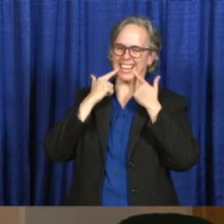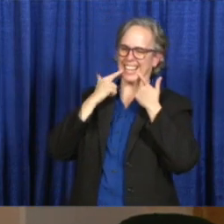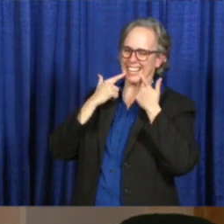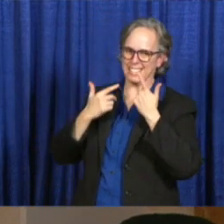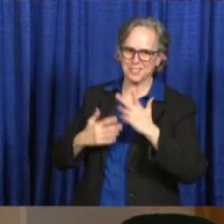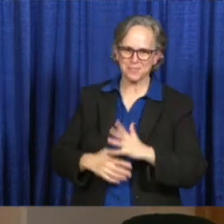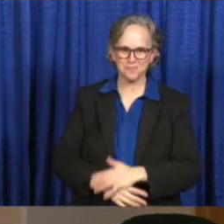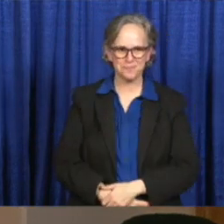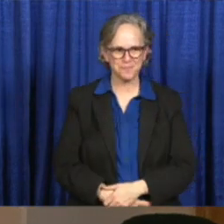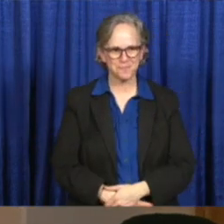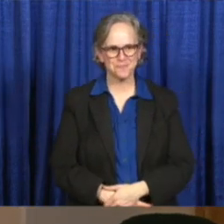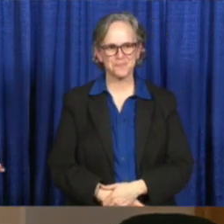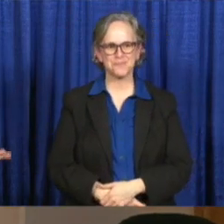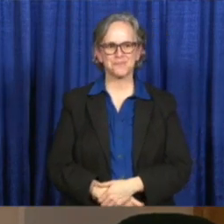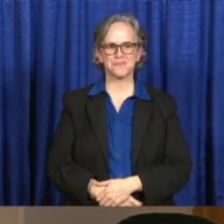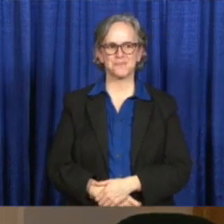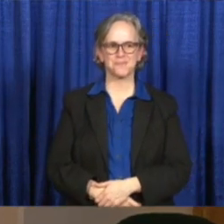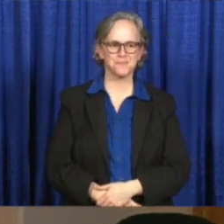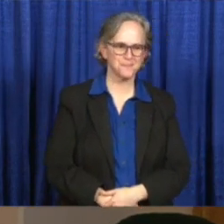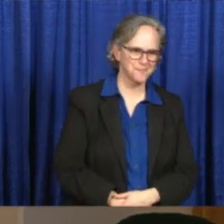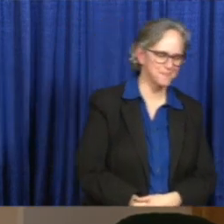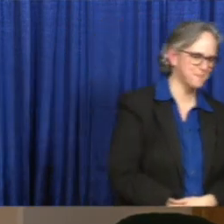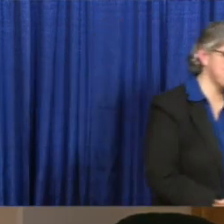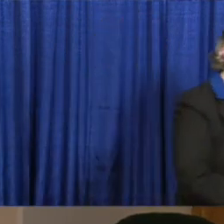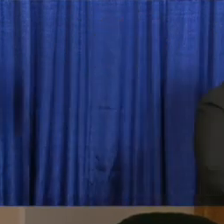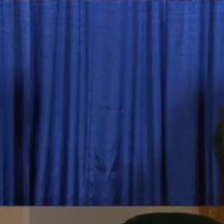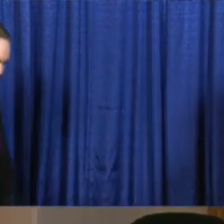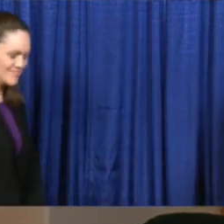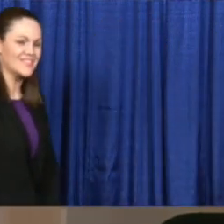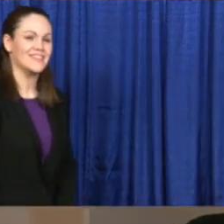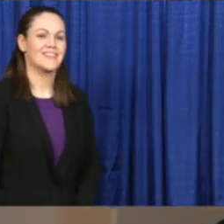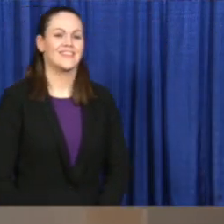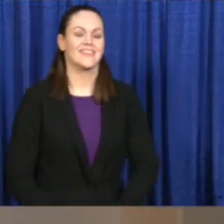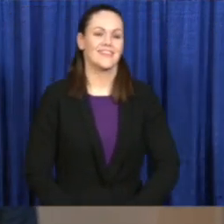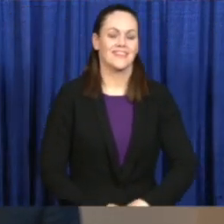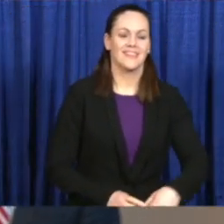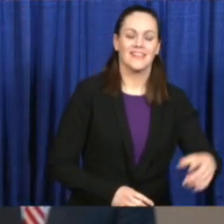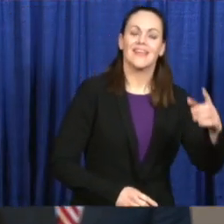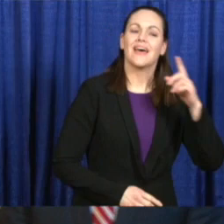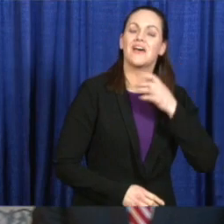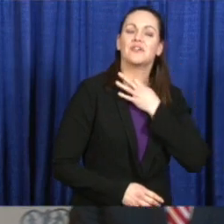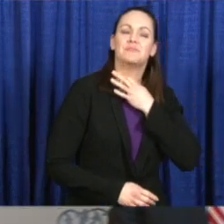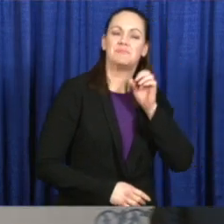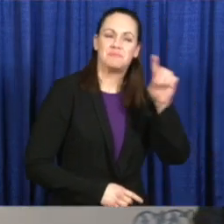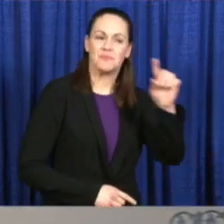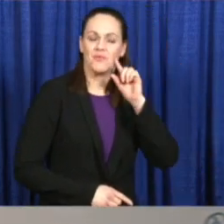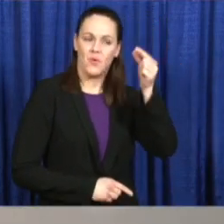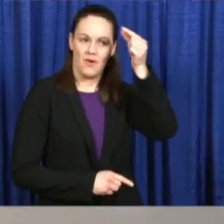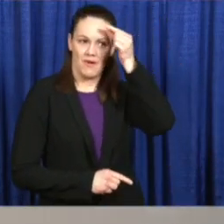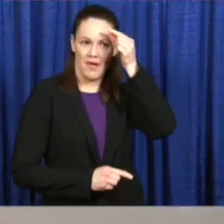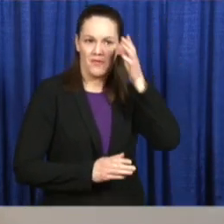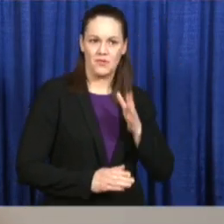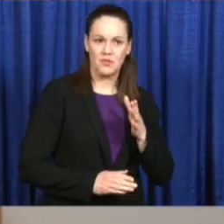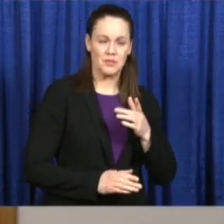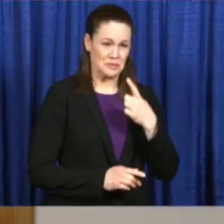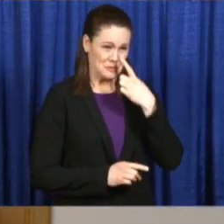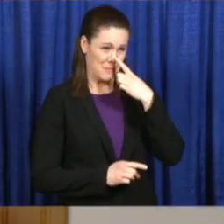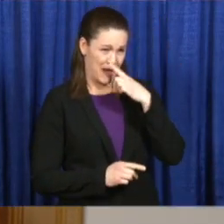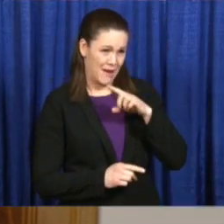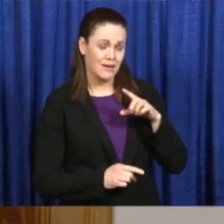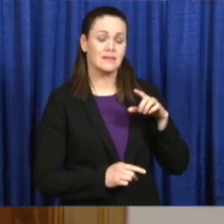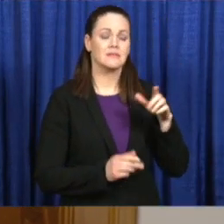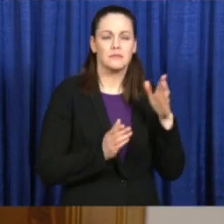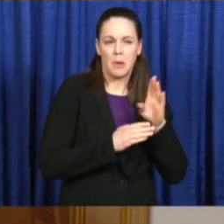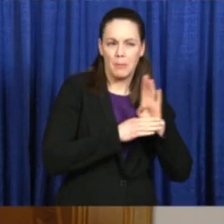Hi, this is Danny Eldridge with Hannah News Service. A question for Governor DeWine. Can you clarify the small business order that